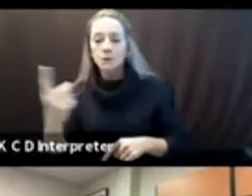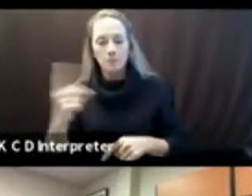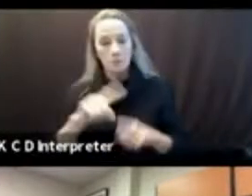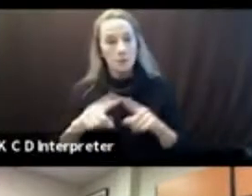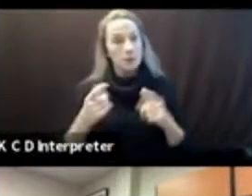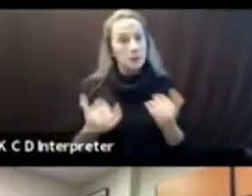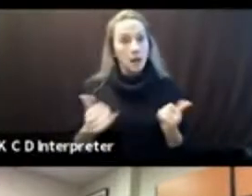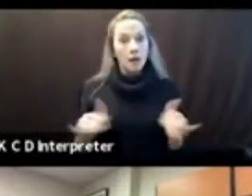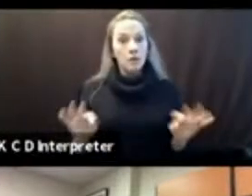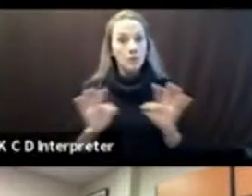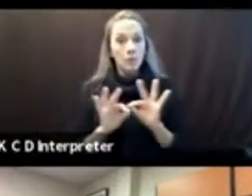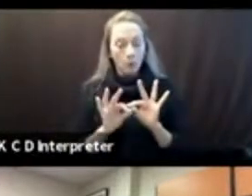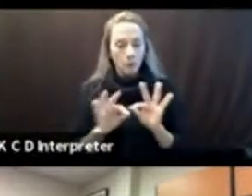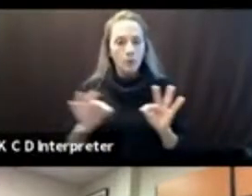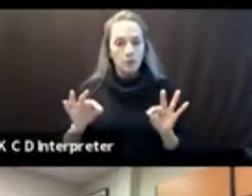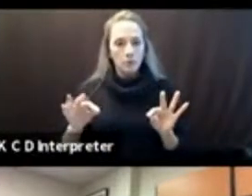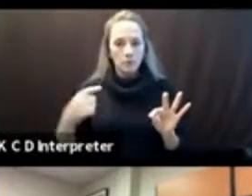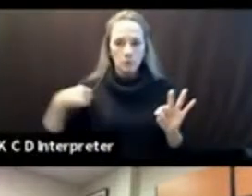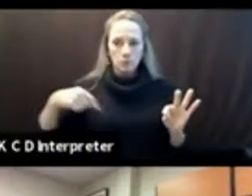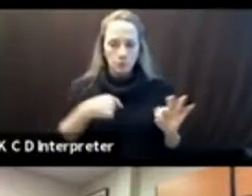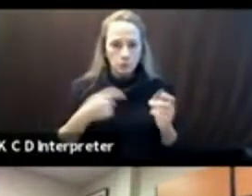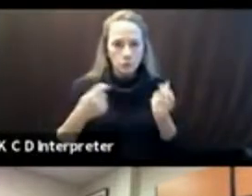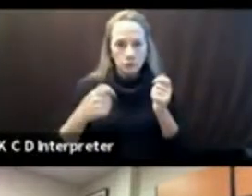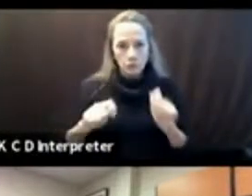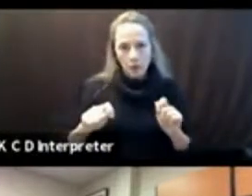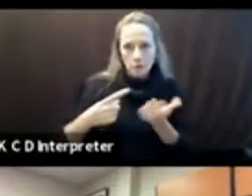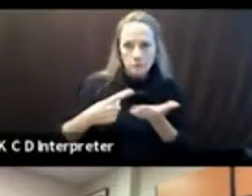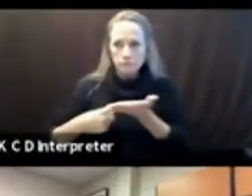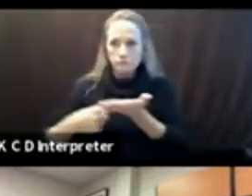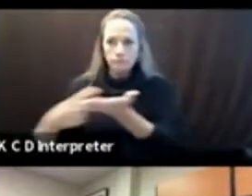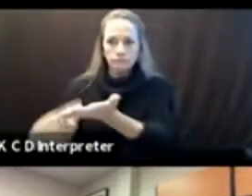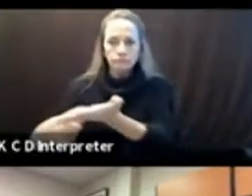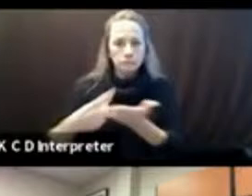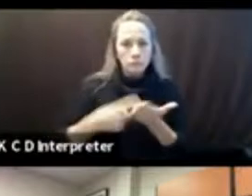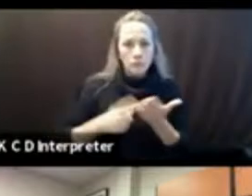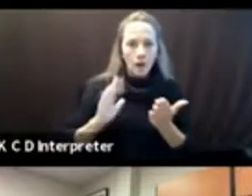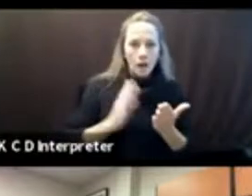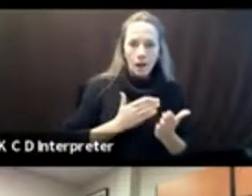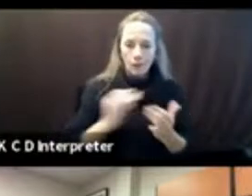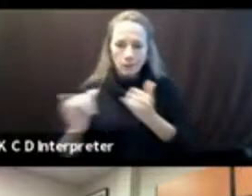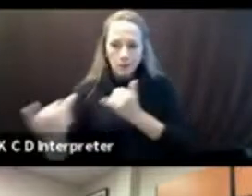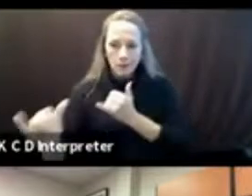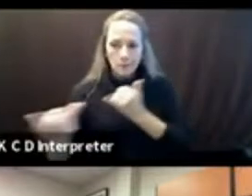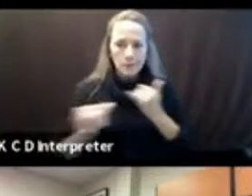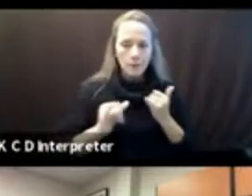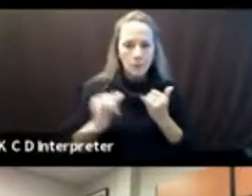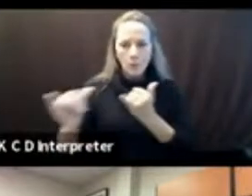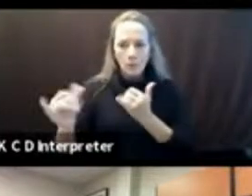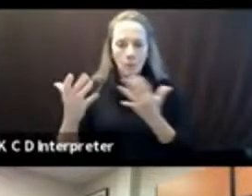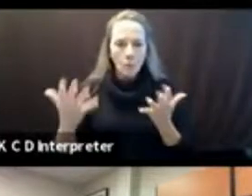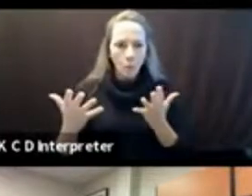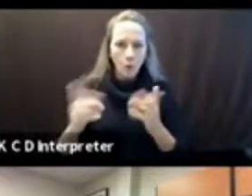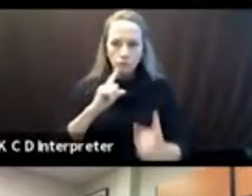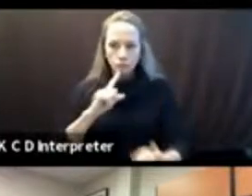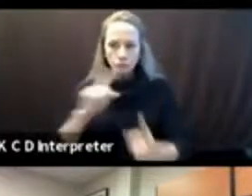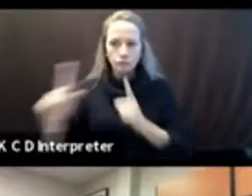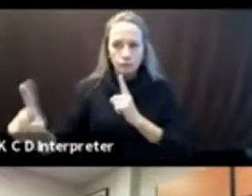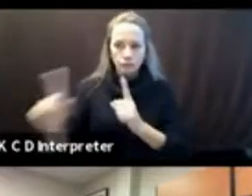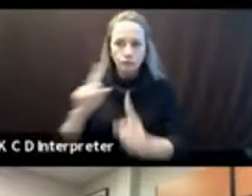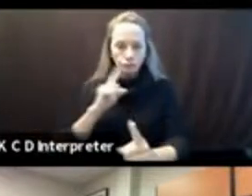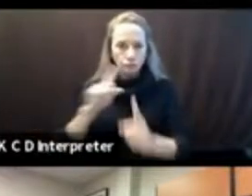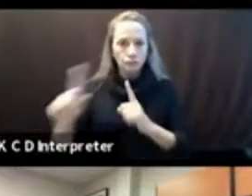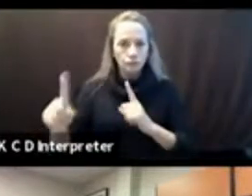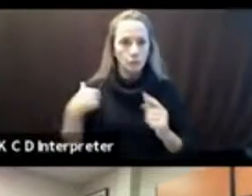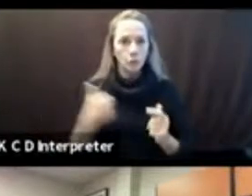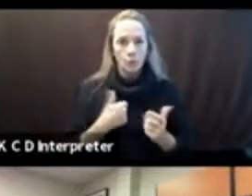are working toward some commonality, and I want to keep those lines of communication open and realize that we are here